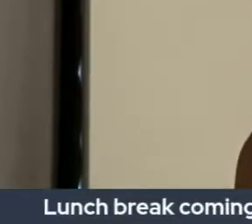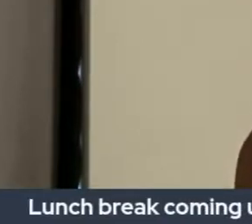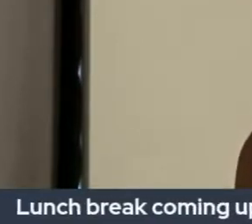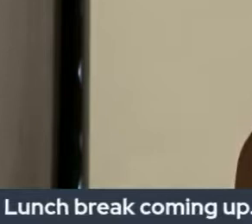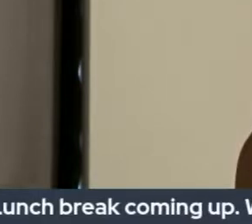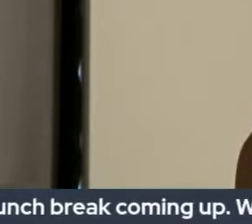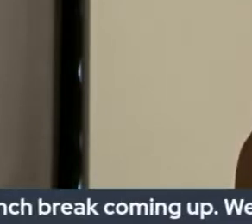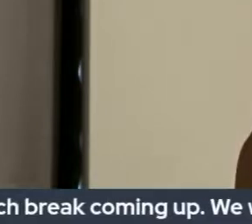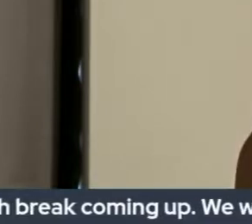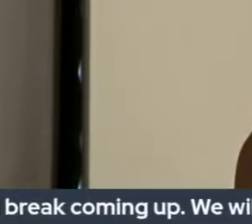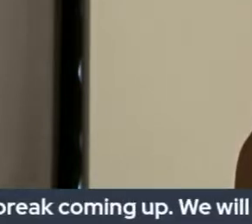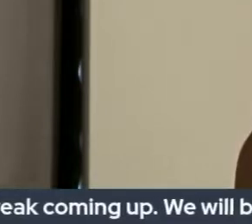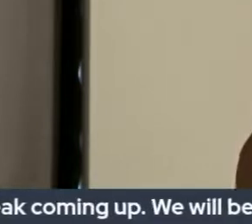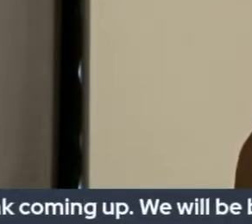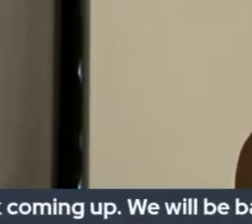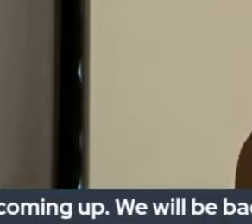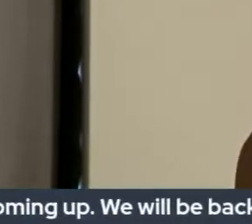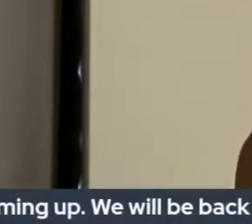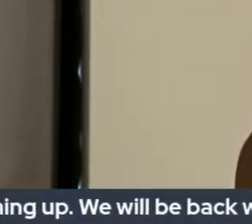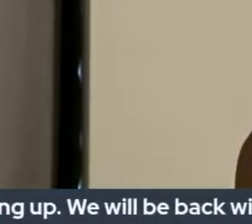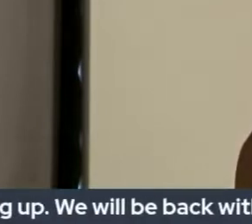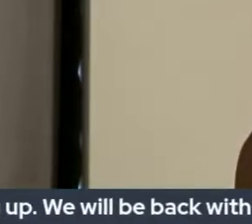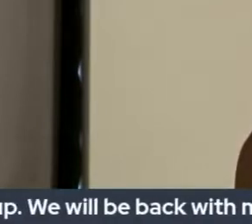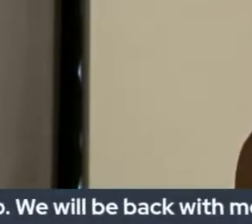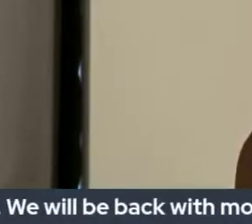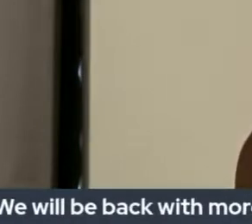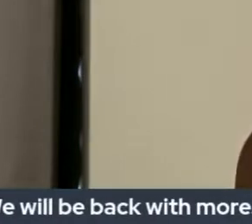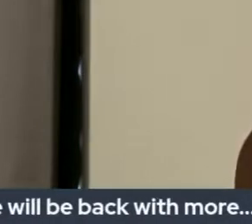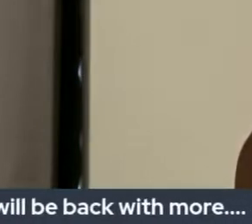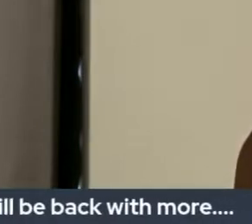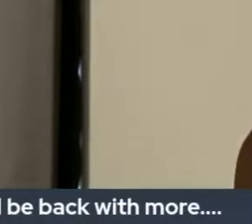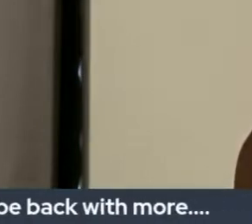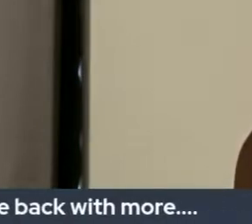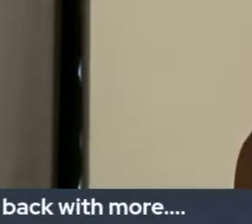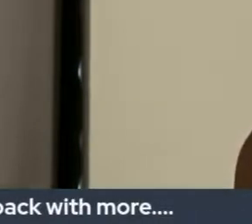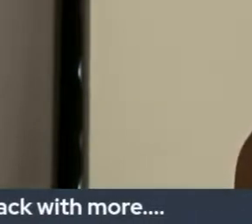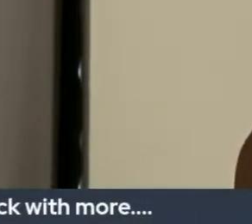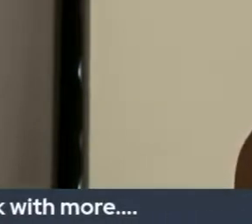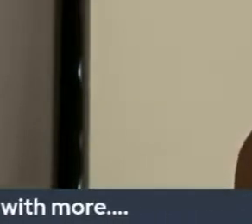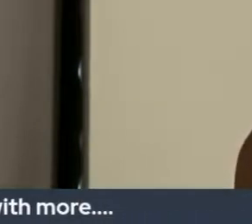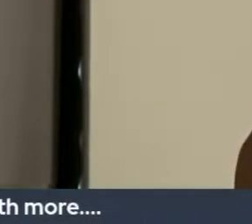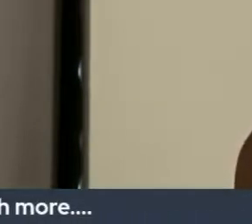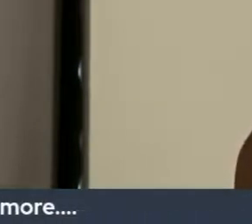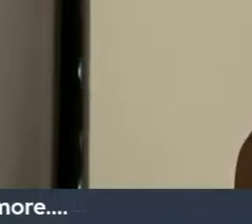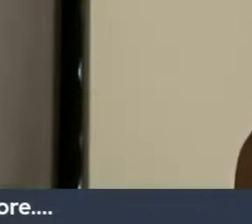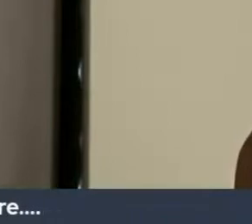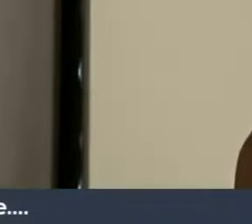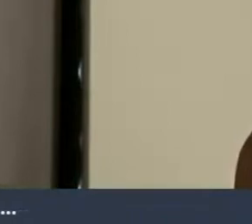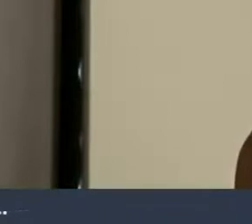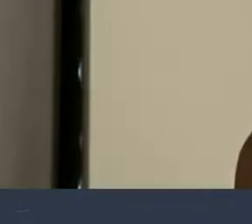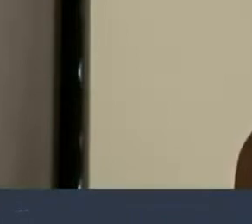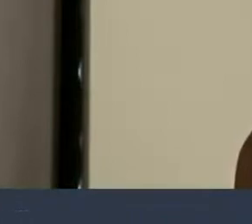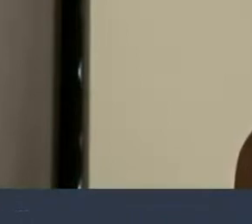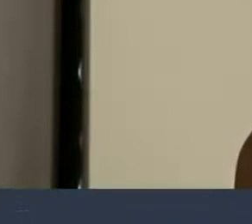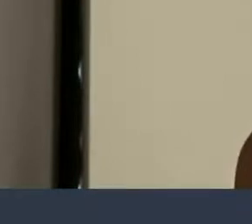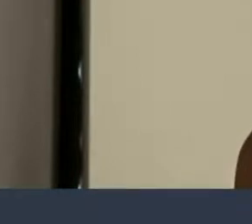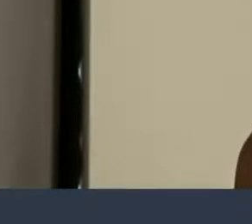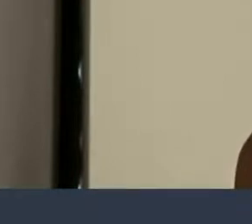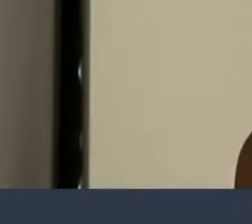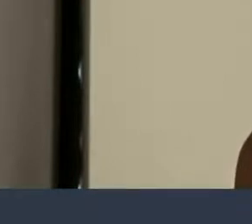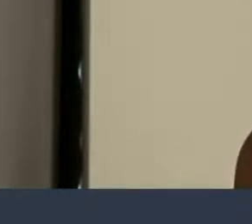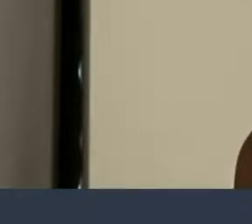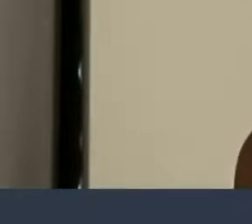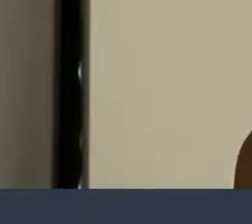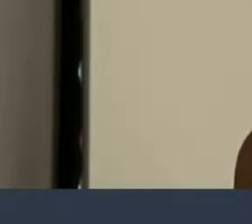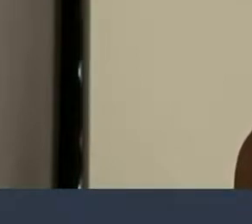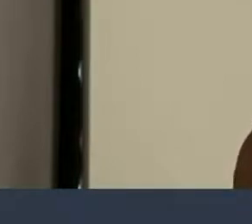the back, so feel free to come back up here and eat up here. Thanks. See you in 45 minutes or